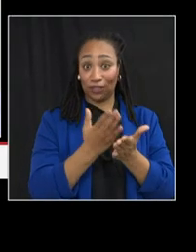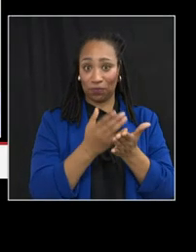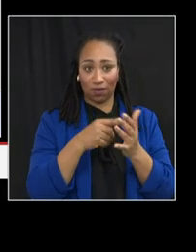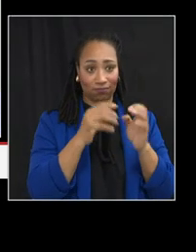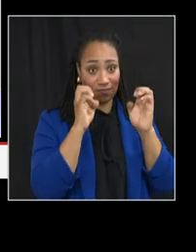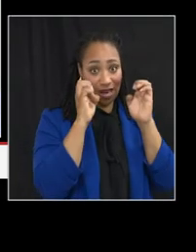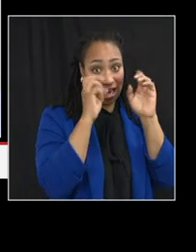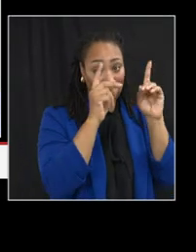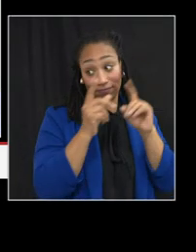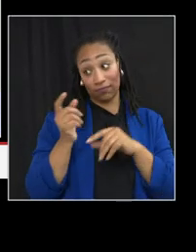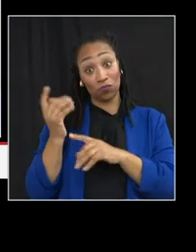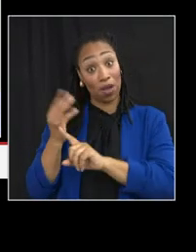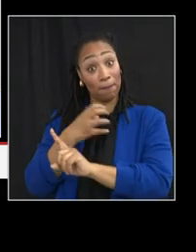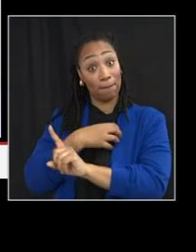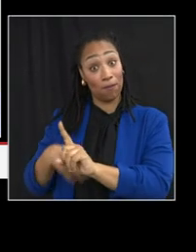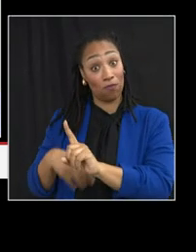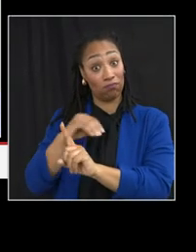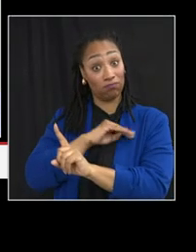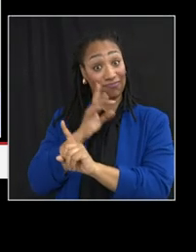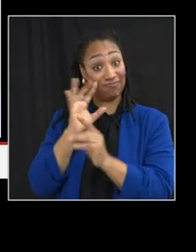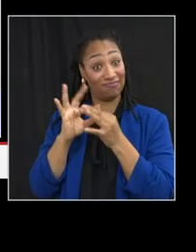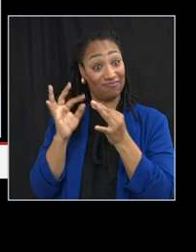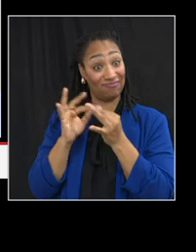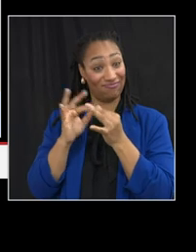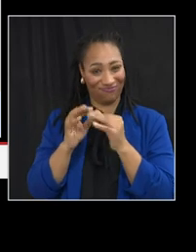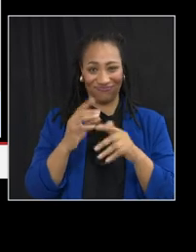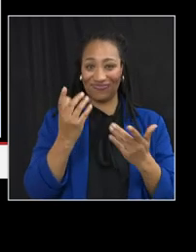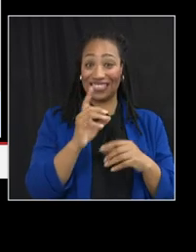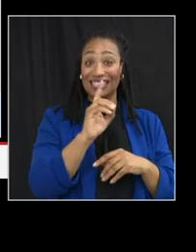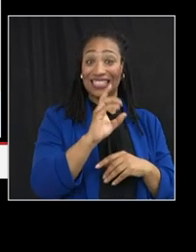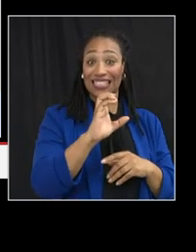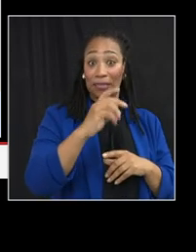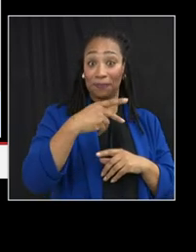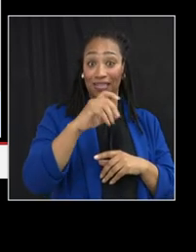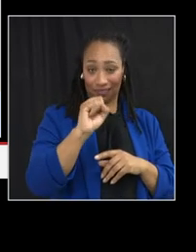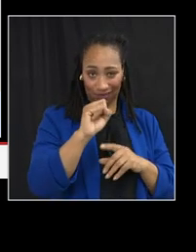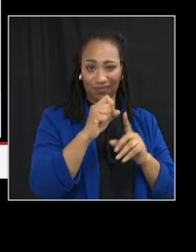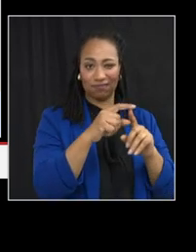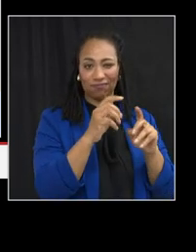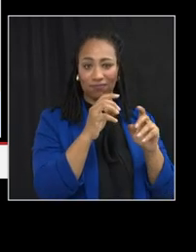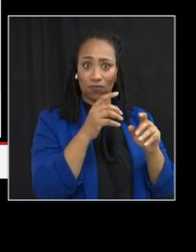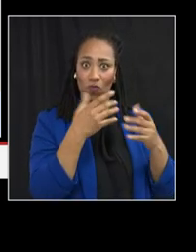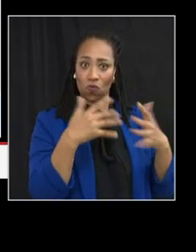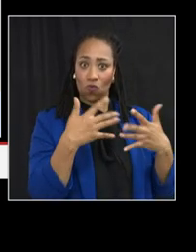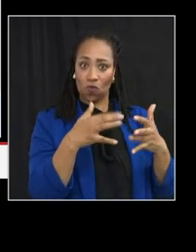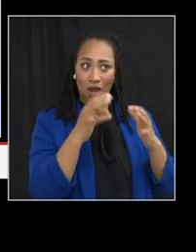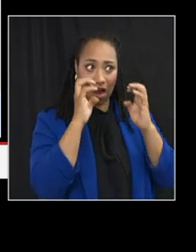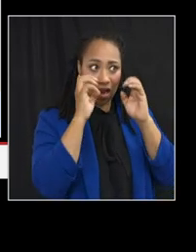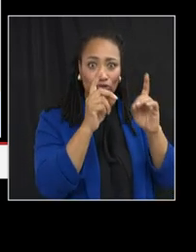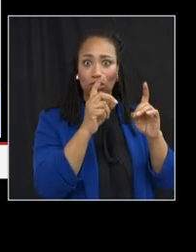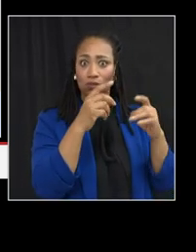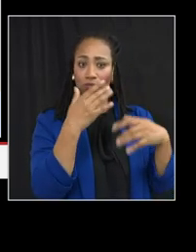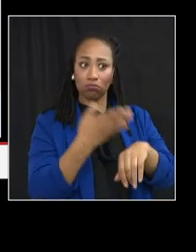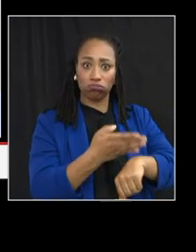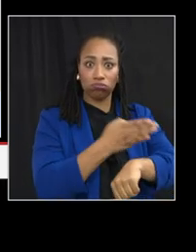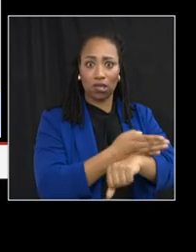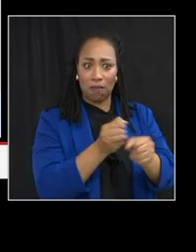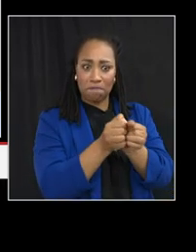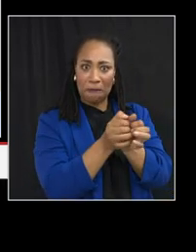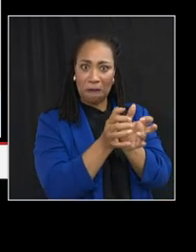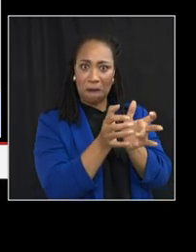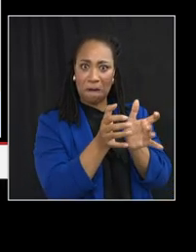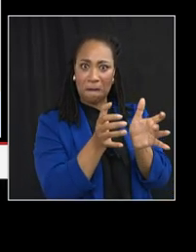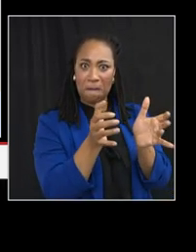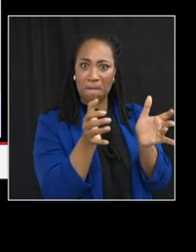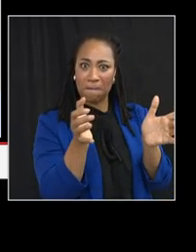DCPS is the fastest improving urban school district in the nation. And that's due to the hard work of our teachers and our students, but also